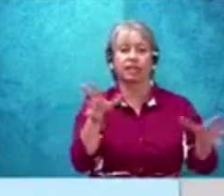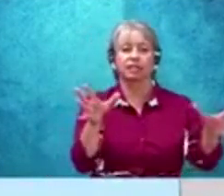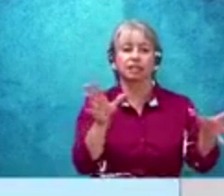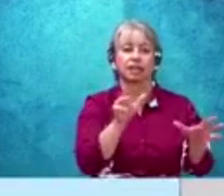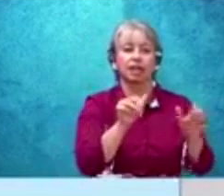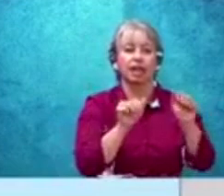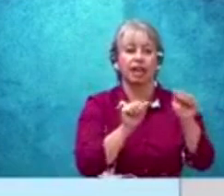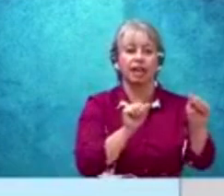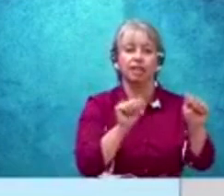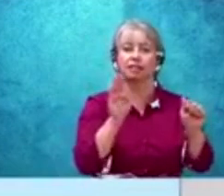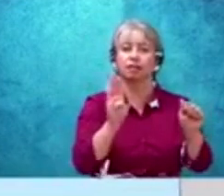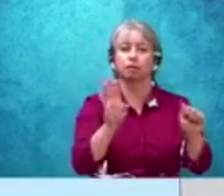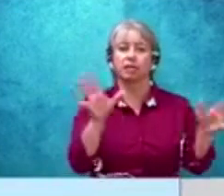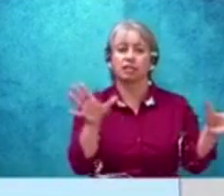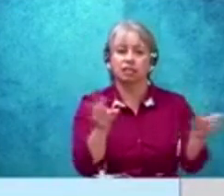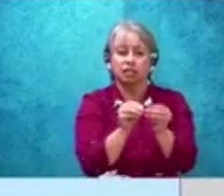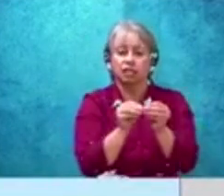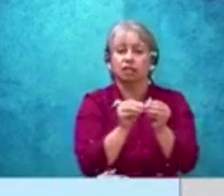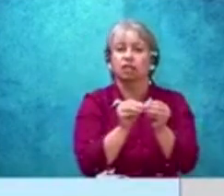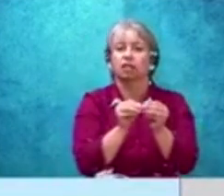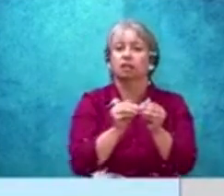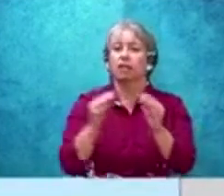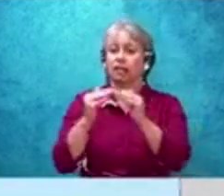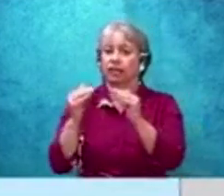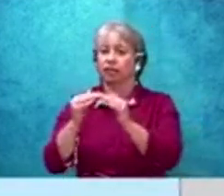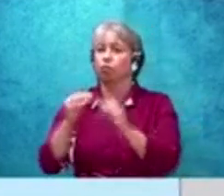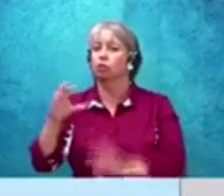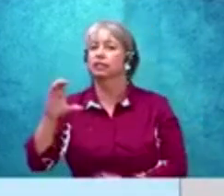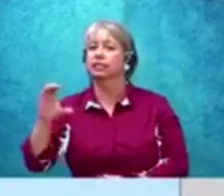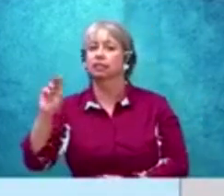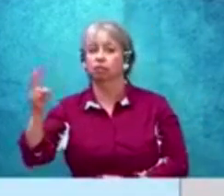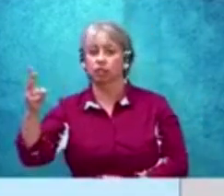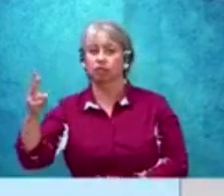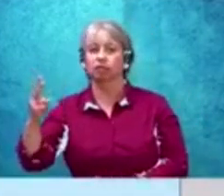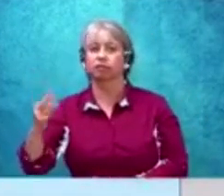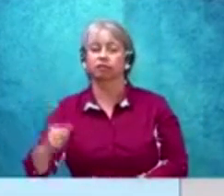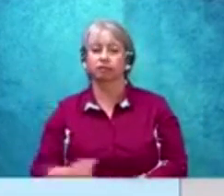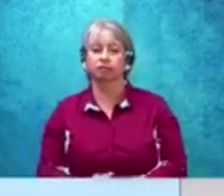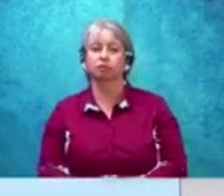together, the sum, would equal your C squared.